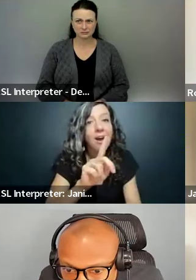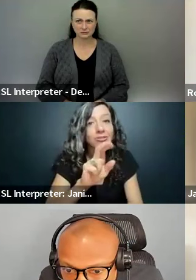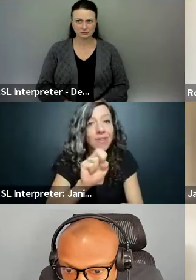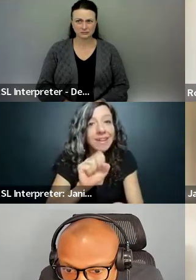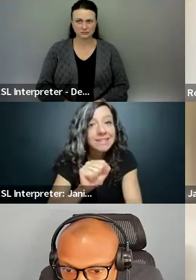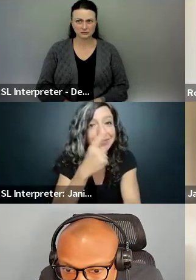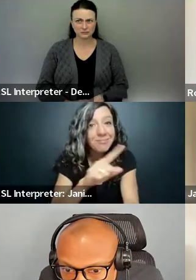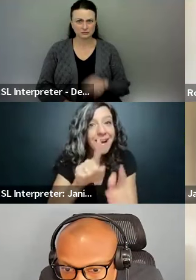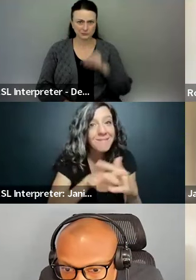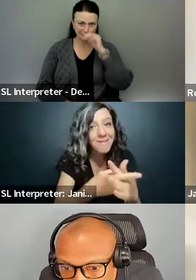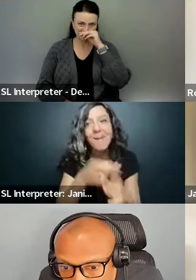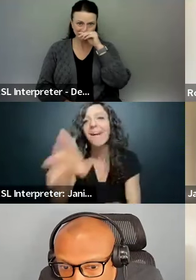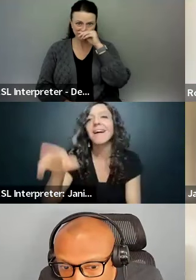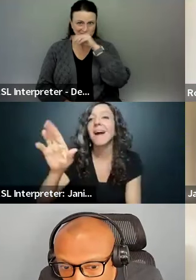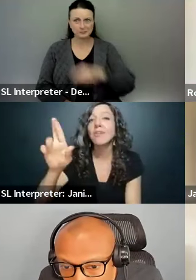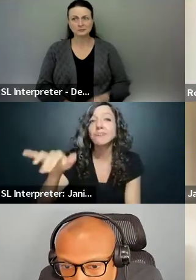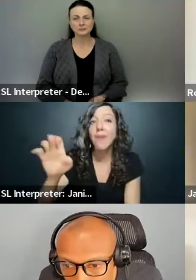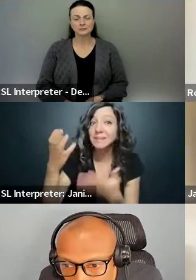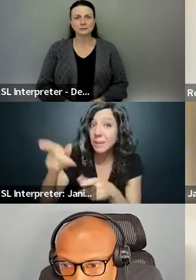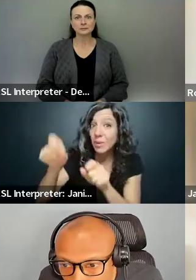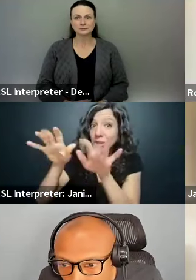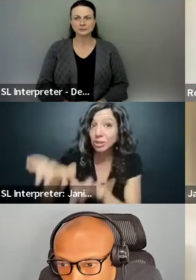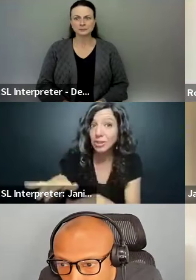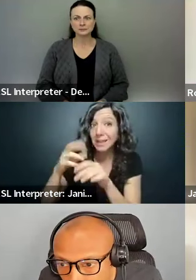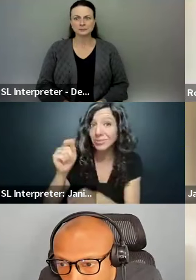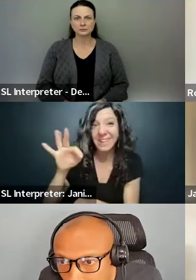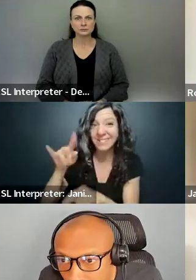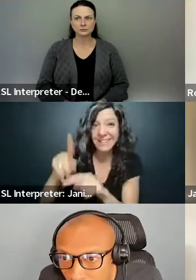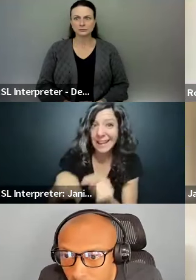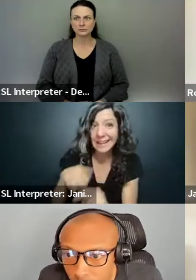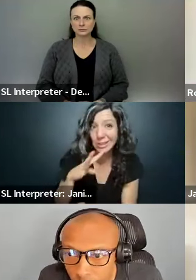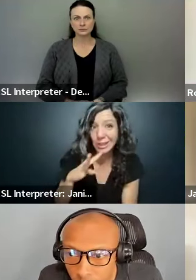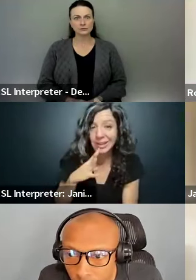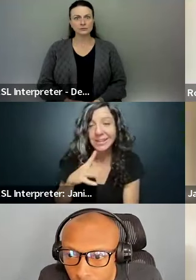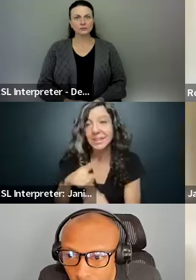to hear the introduction from him directly if you can figure it out.